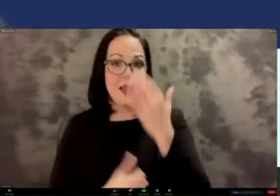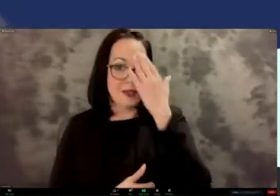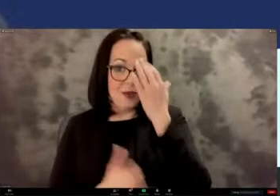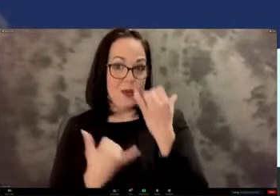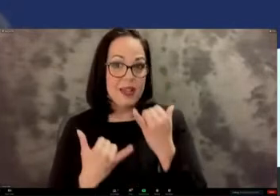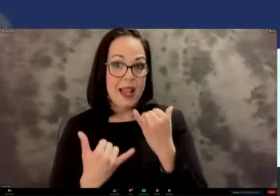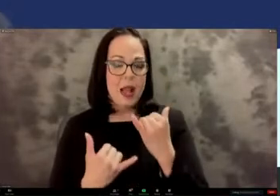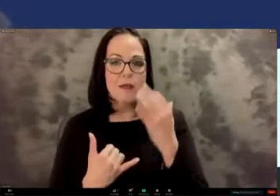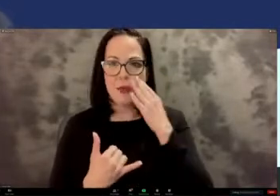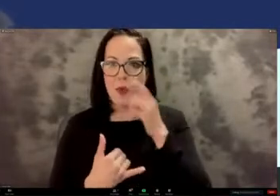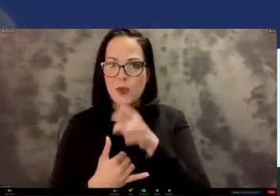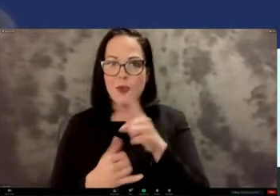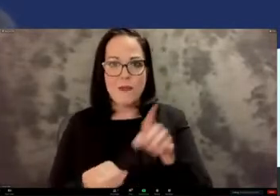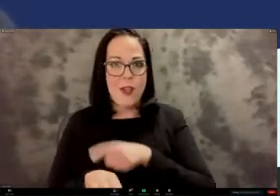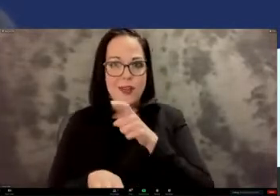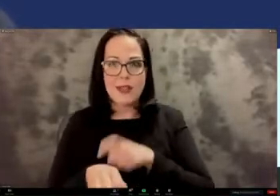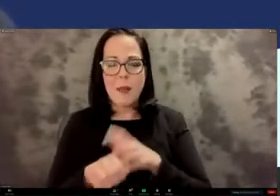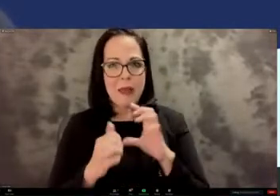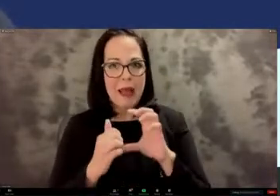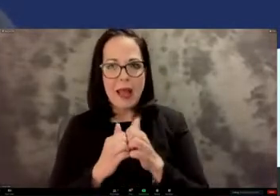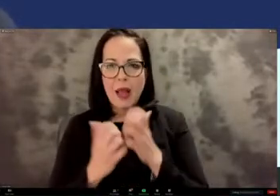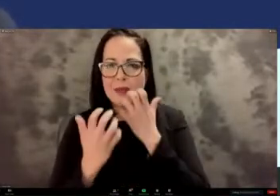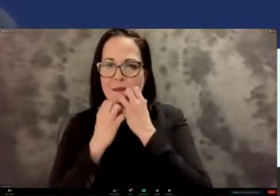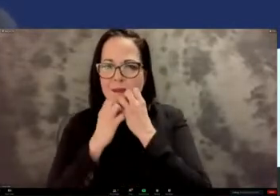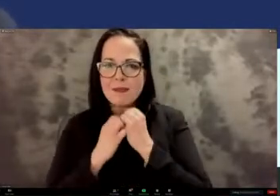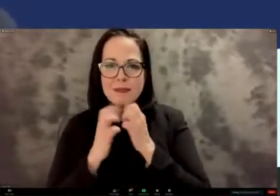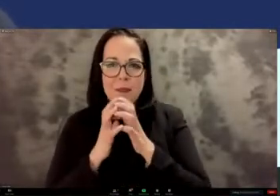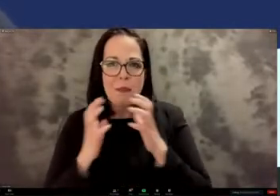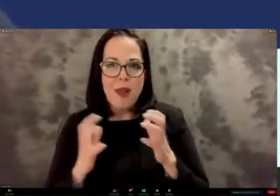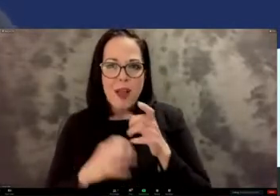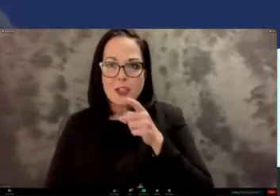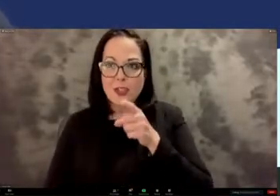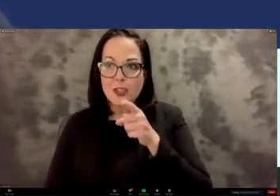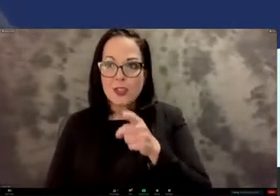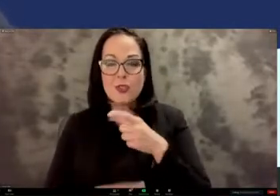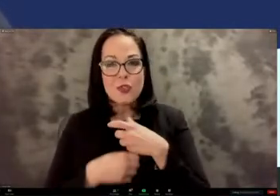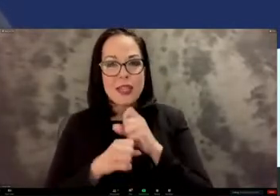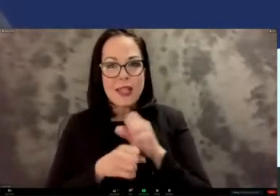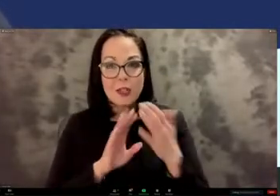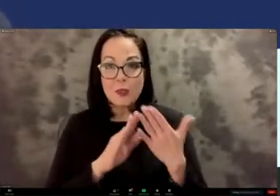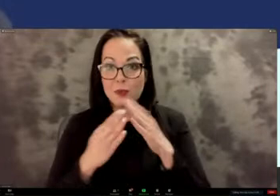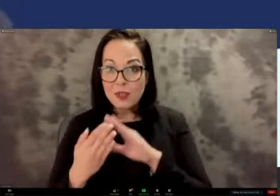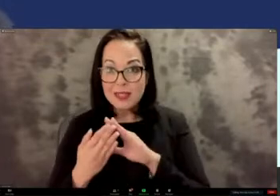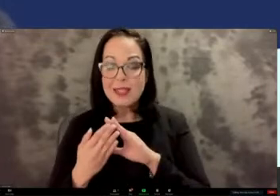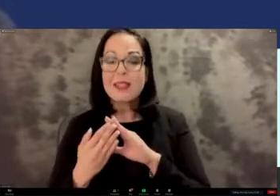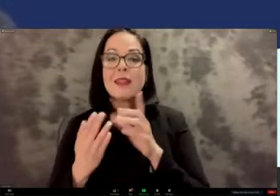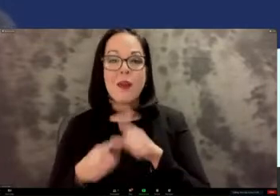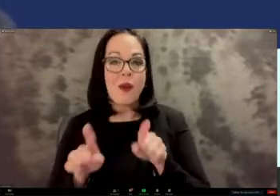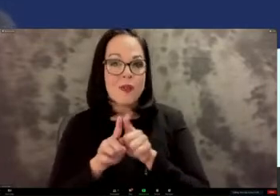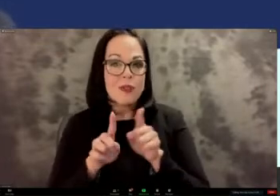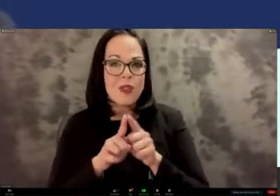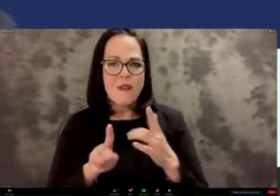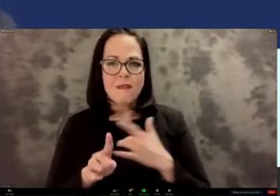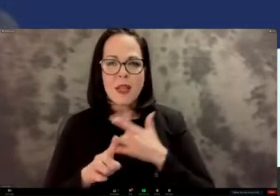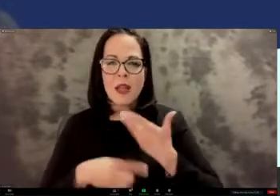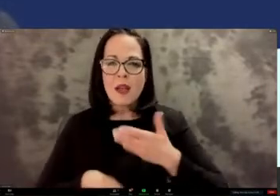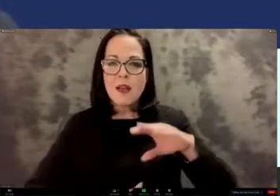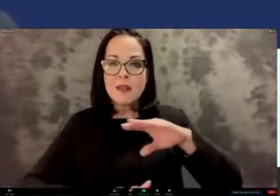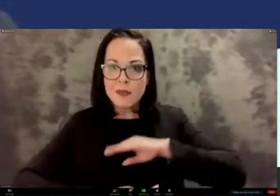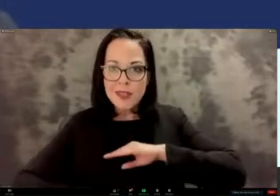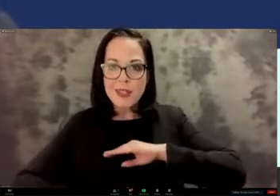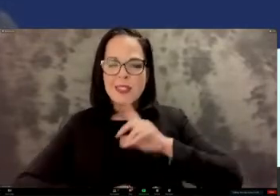known you for a long time, just how deeply you care about creating community, about feeling fulfilled in